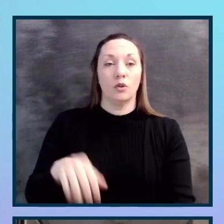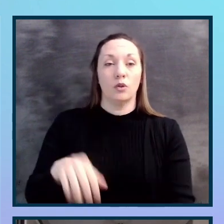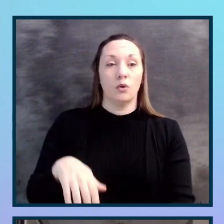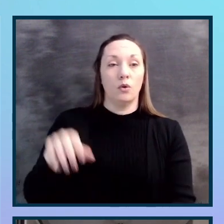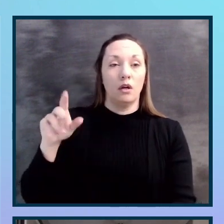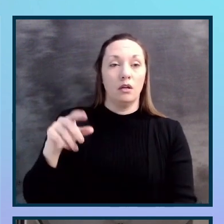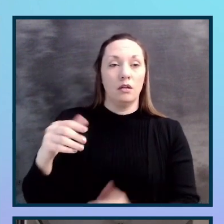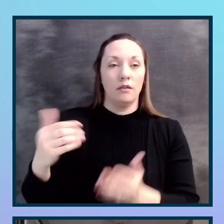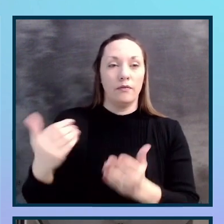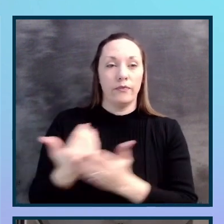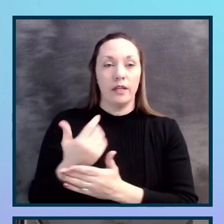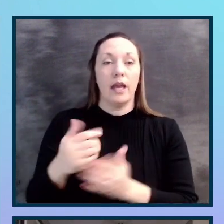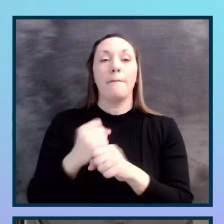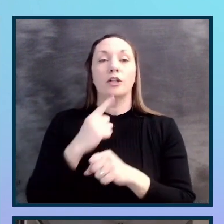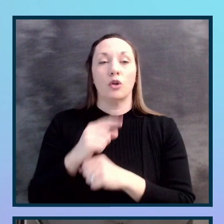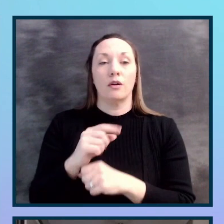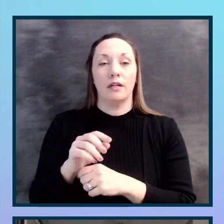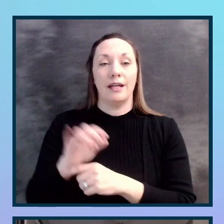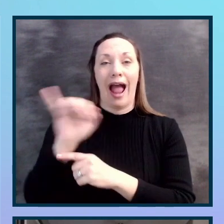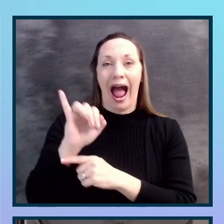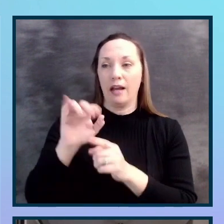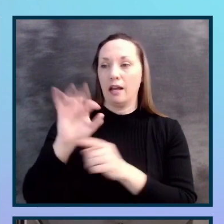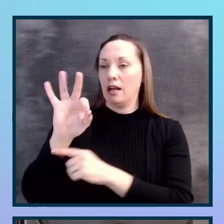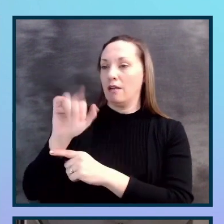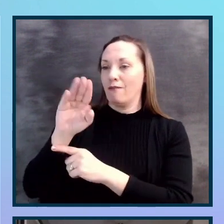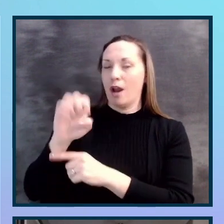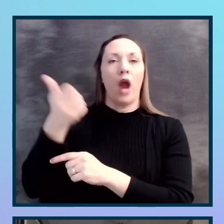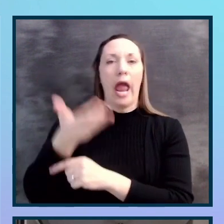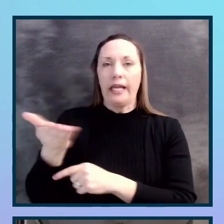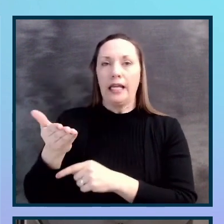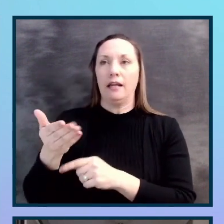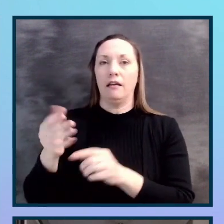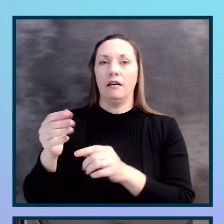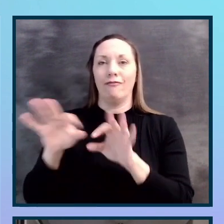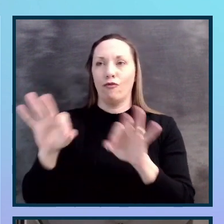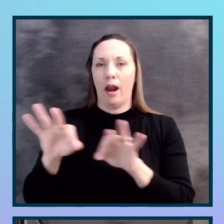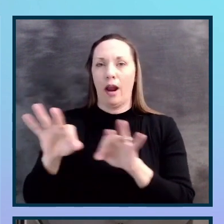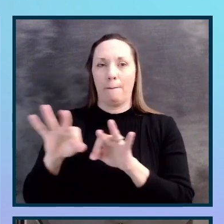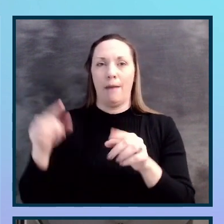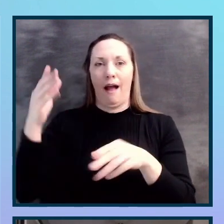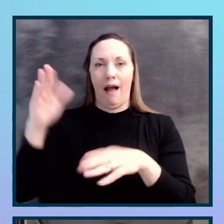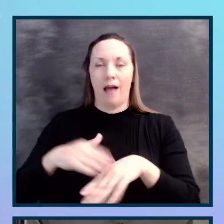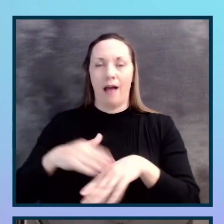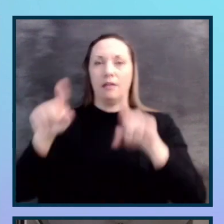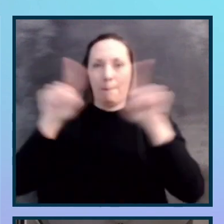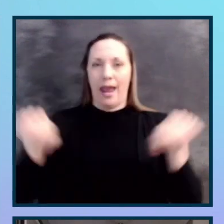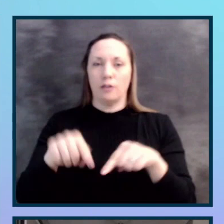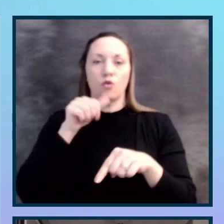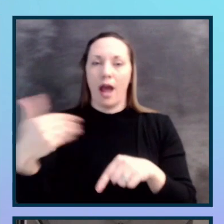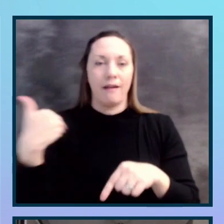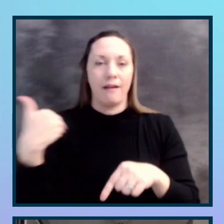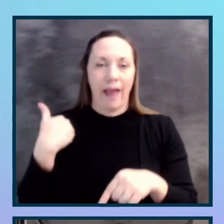ensures that any iframes or frame elements on the page don't have a tab index of -1 and